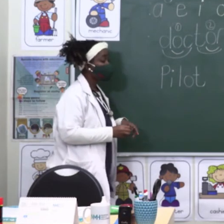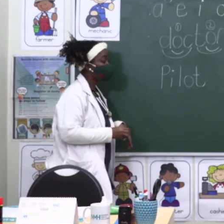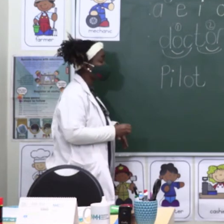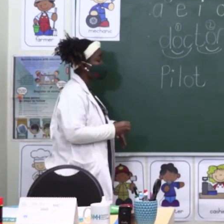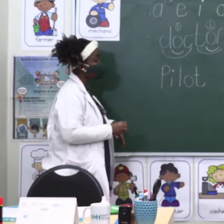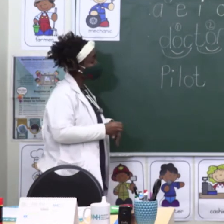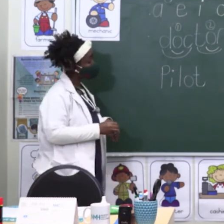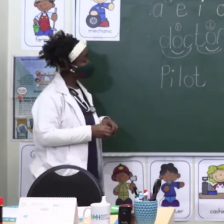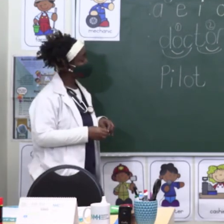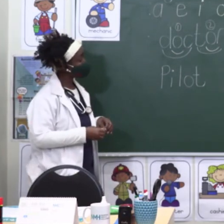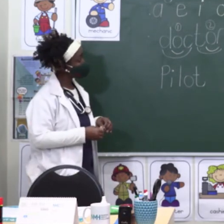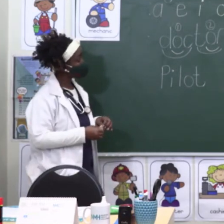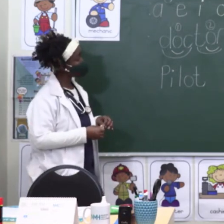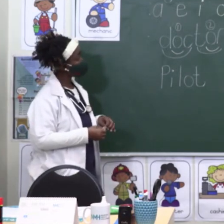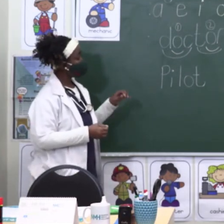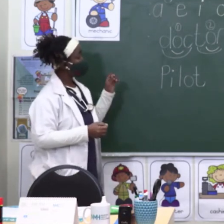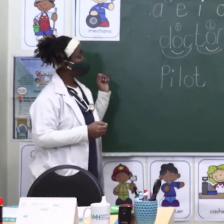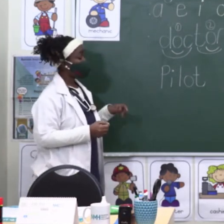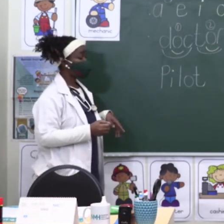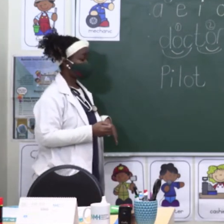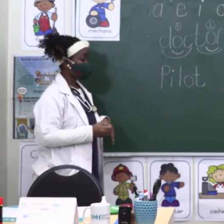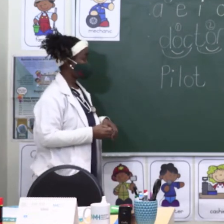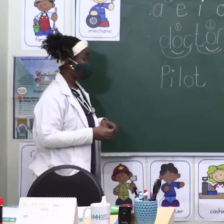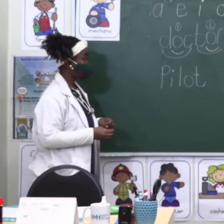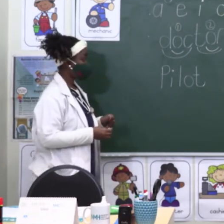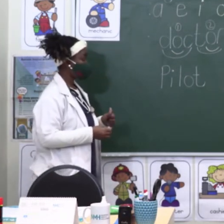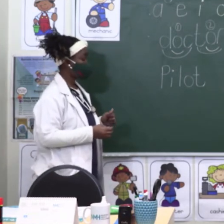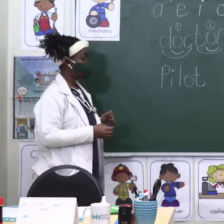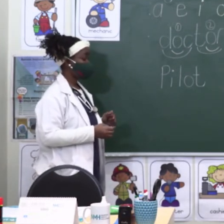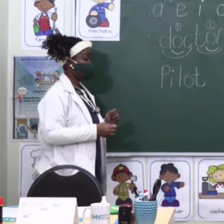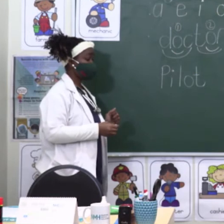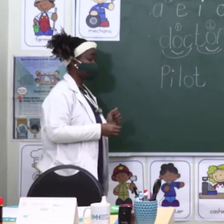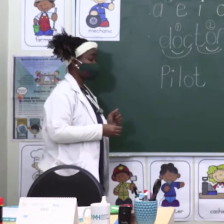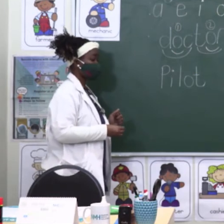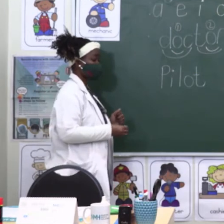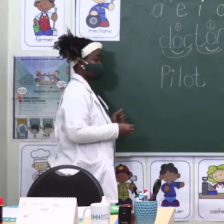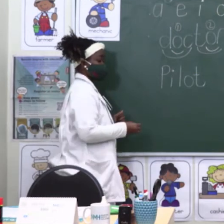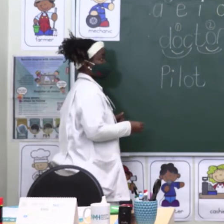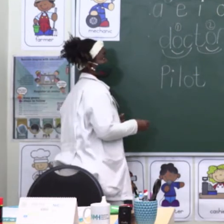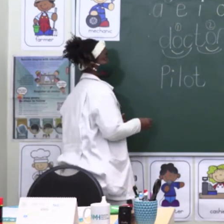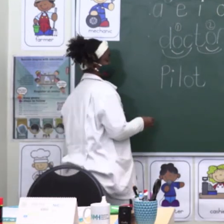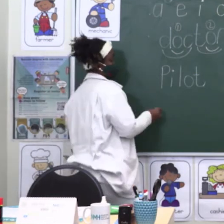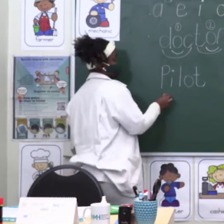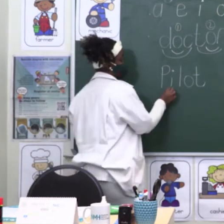have to start off by counting the vowel sounds. How many vowel sounds do we have?